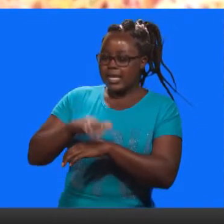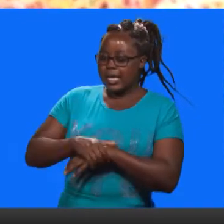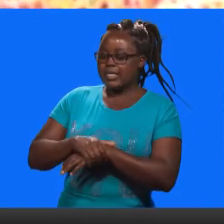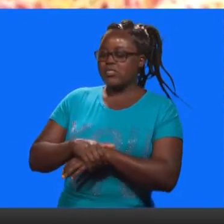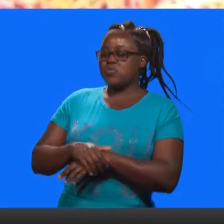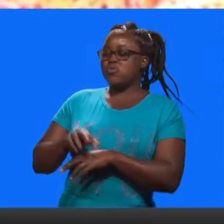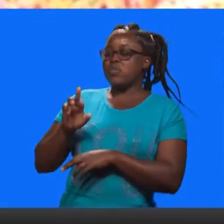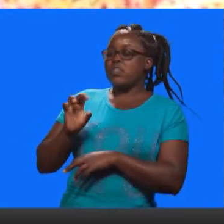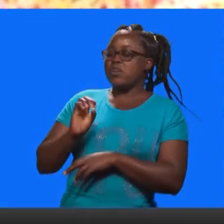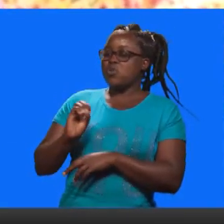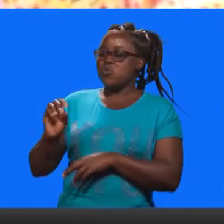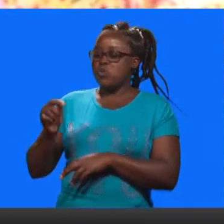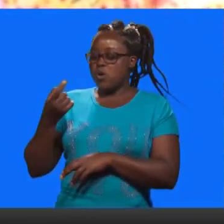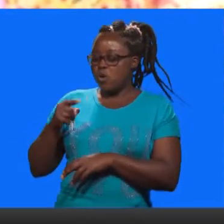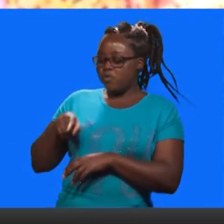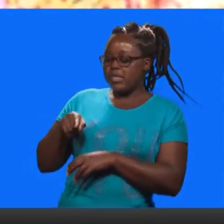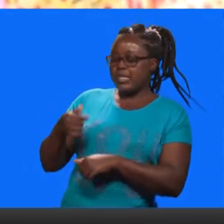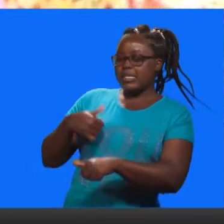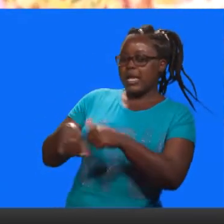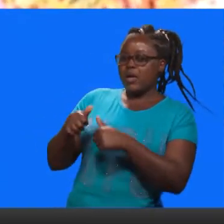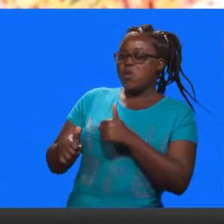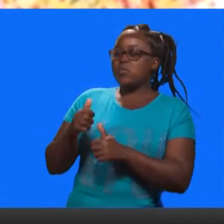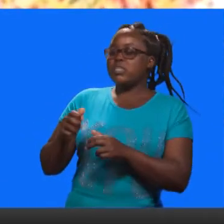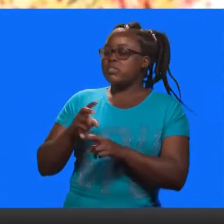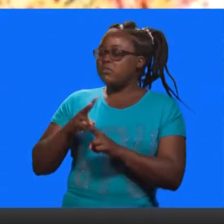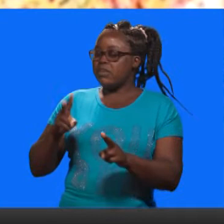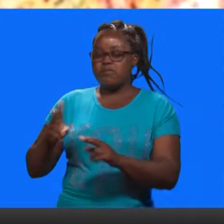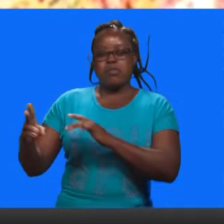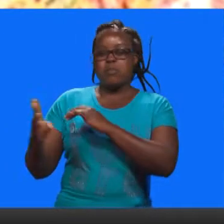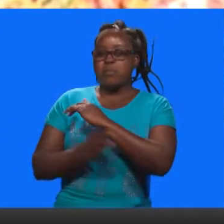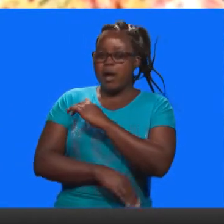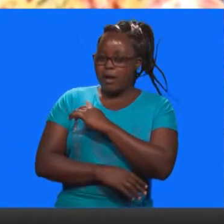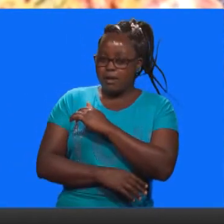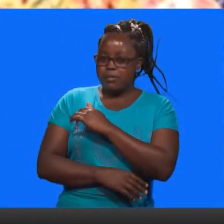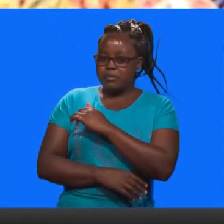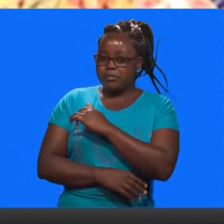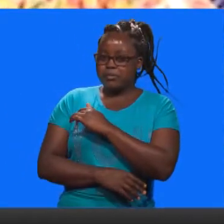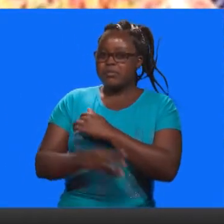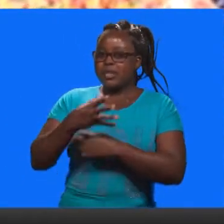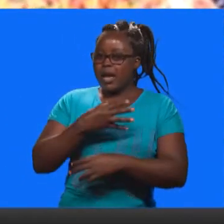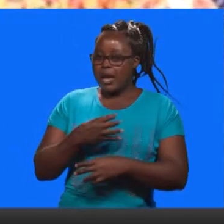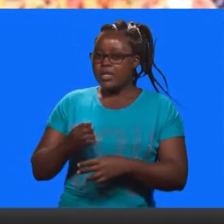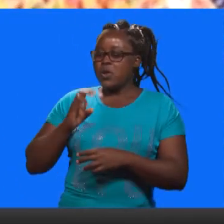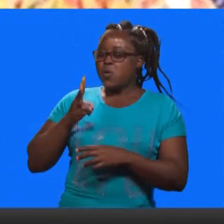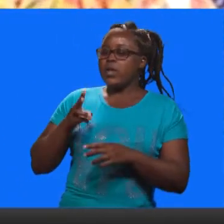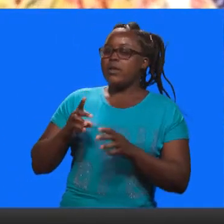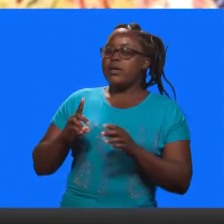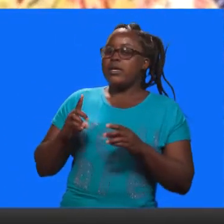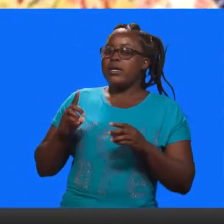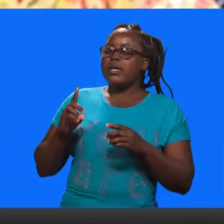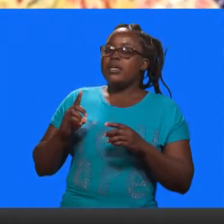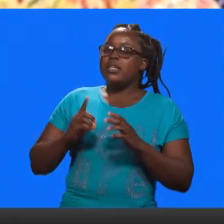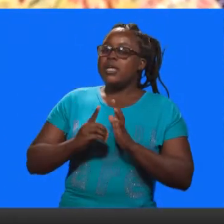this act, which is most unfortunate, and we will demonstrate our